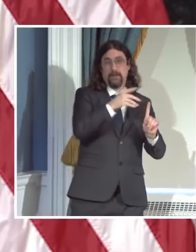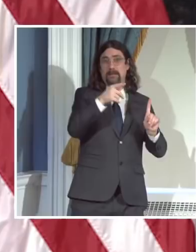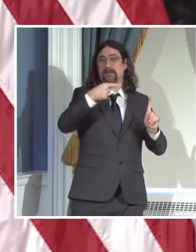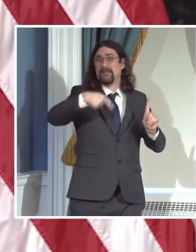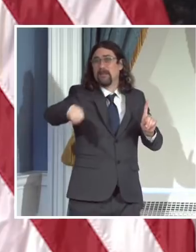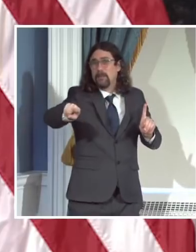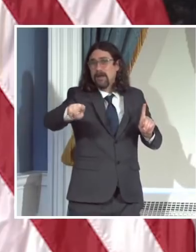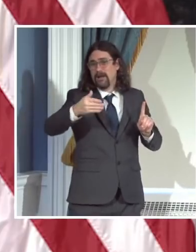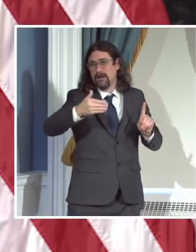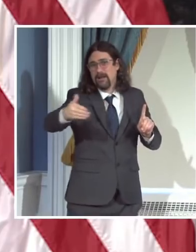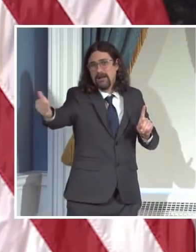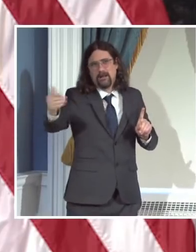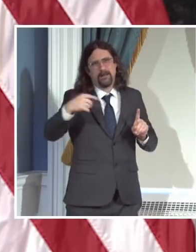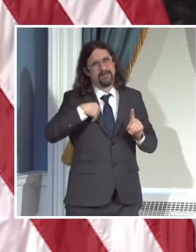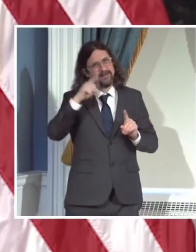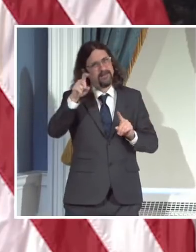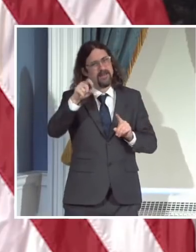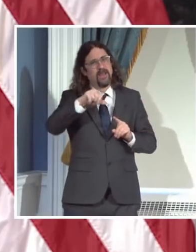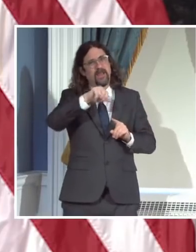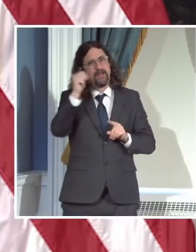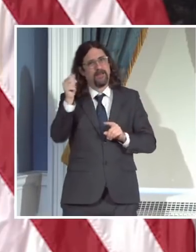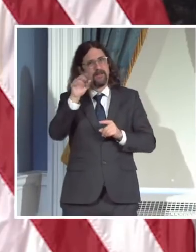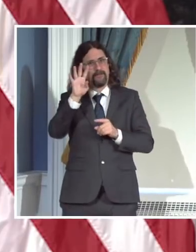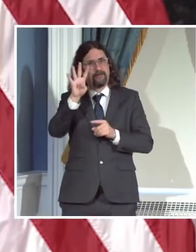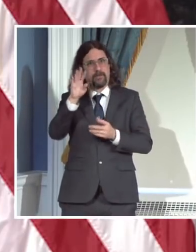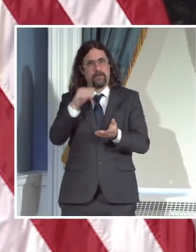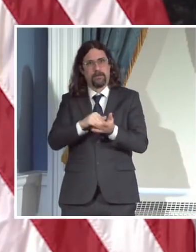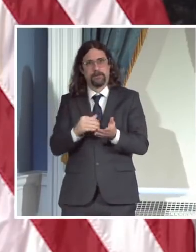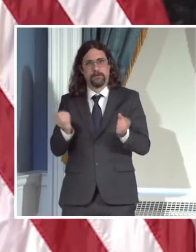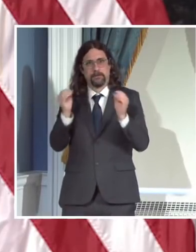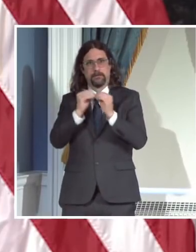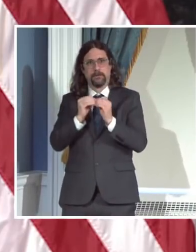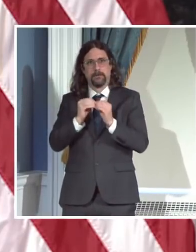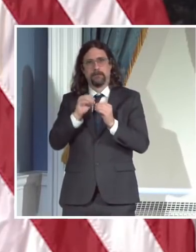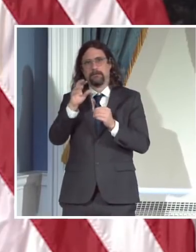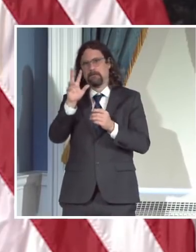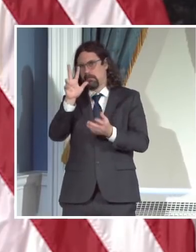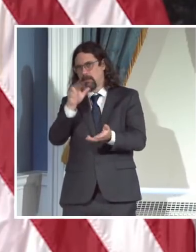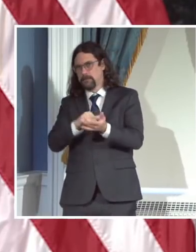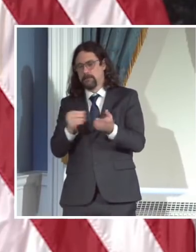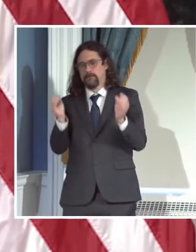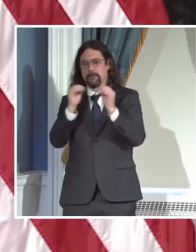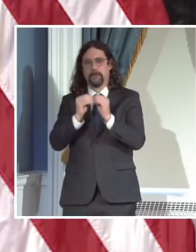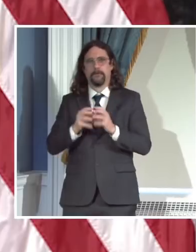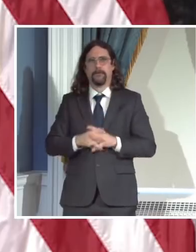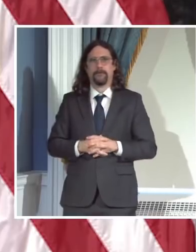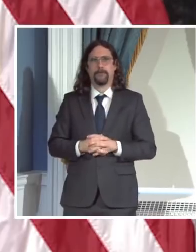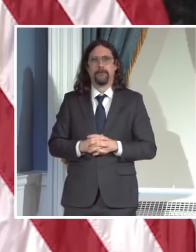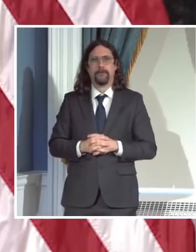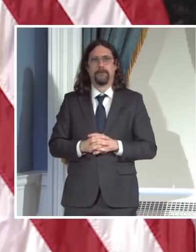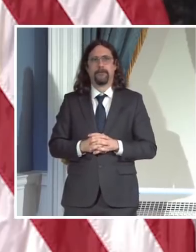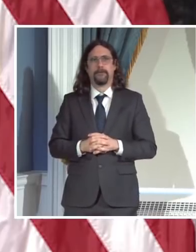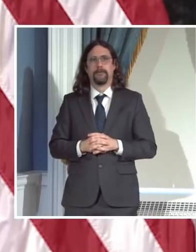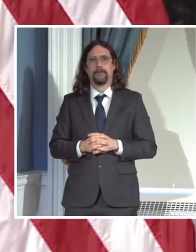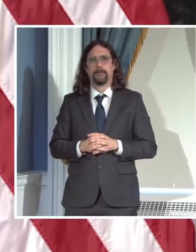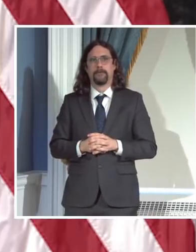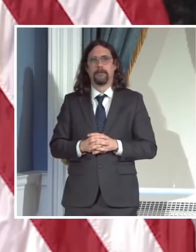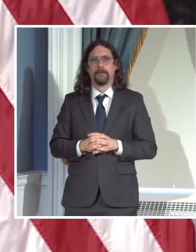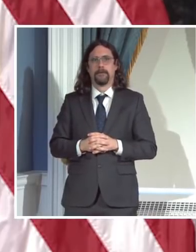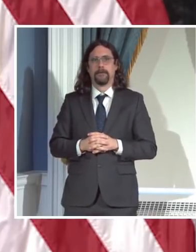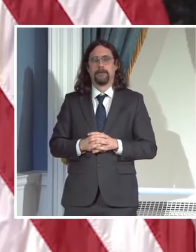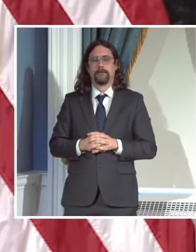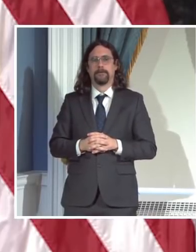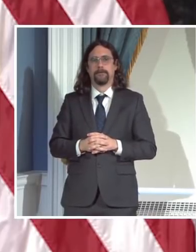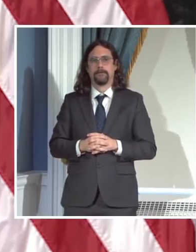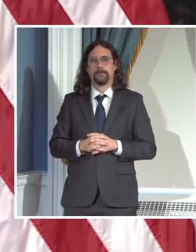country and to work to see what we can produce here in this city. But that is the number we're working with at this moment for